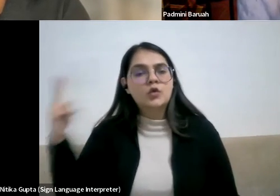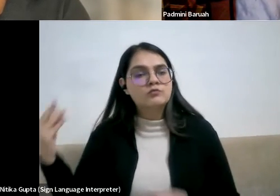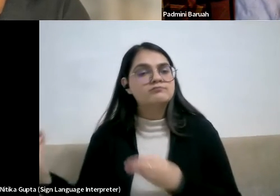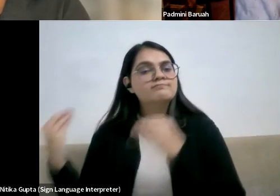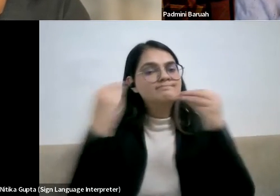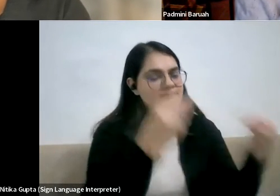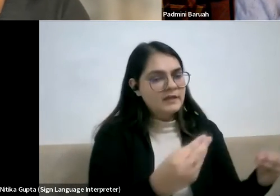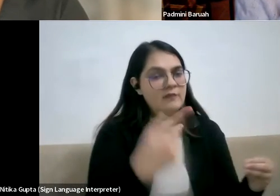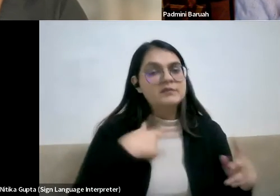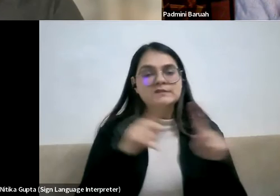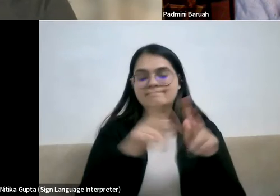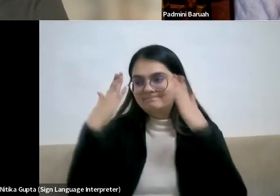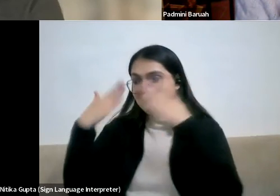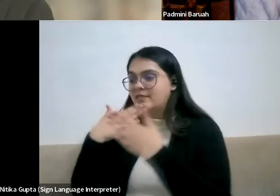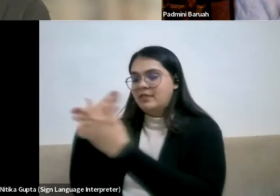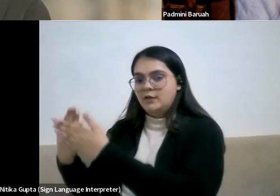them. And